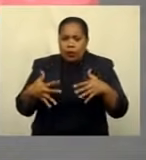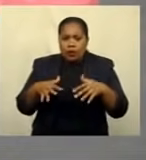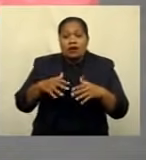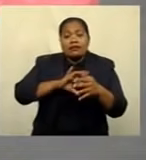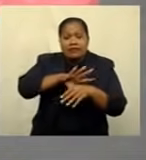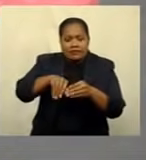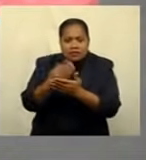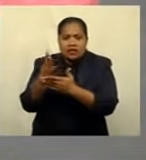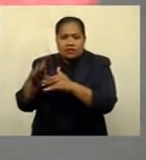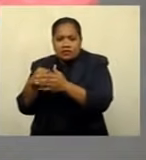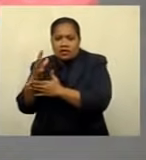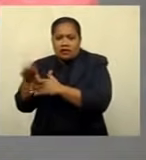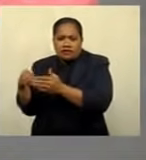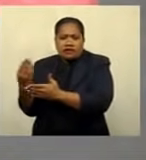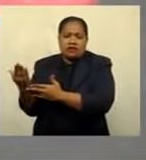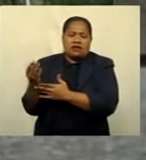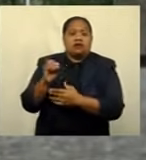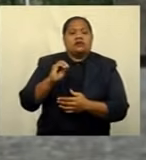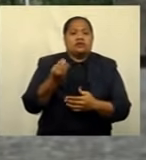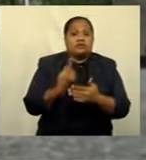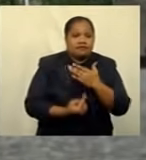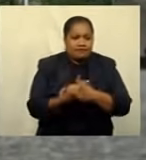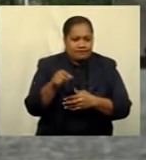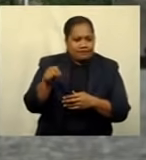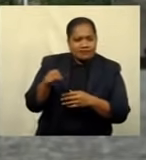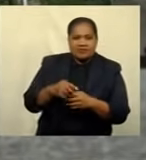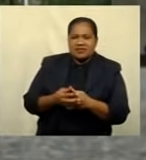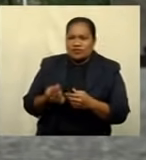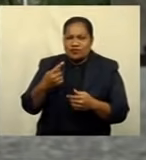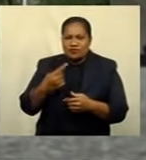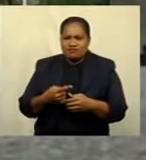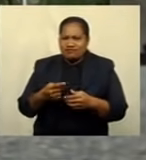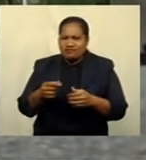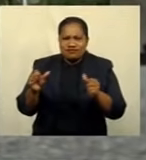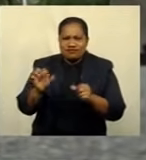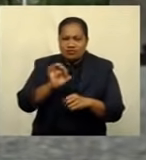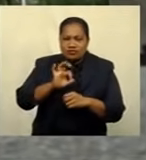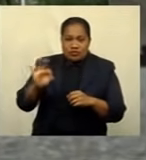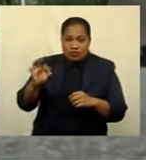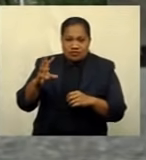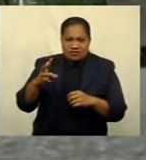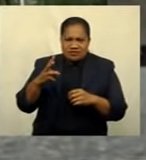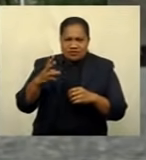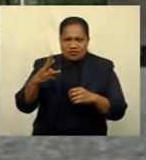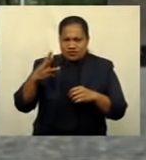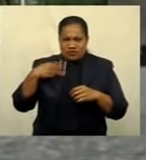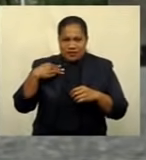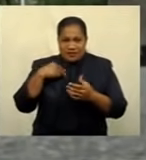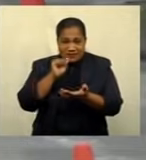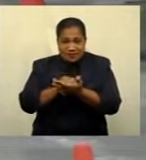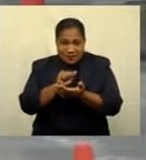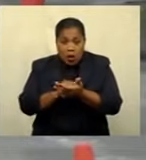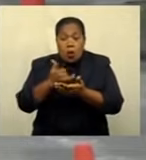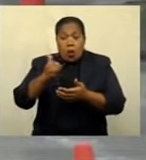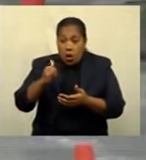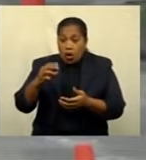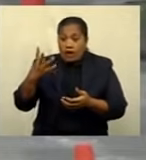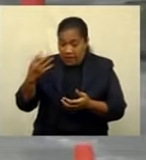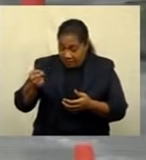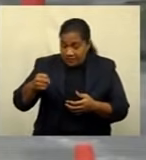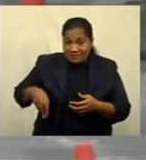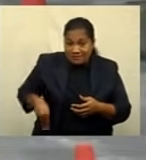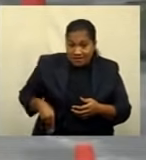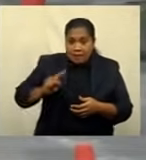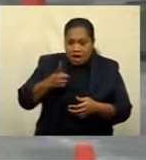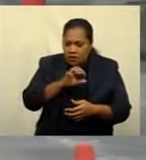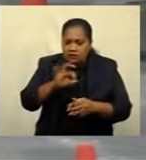been served fins for failure to wear a mask either have a mask in their possession and are not wearing it,